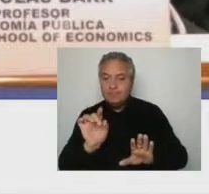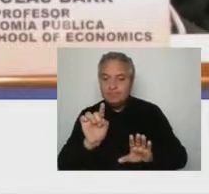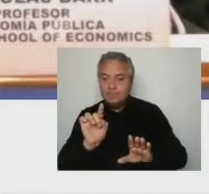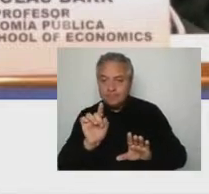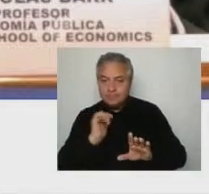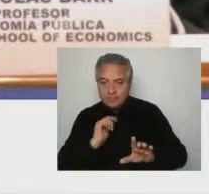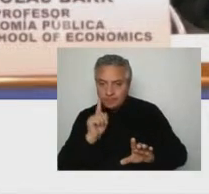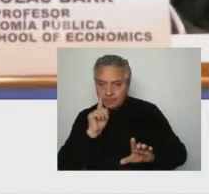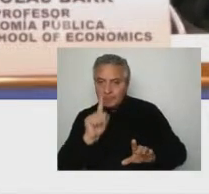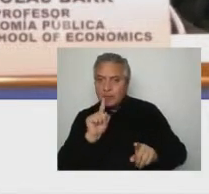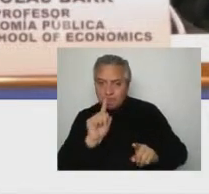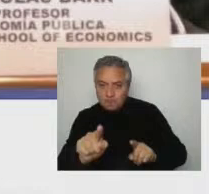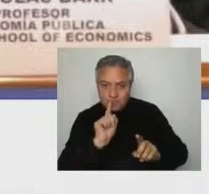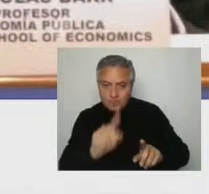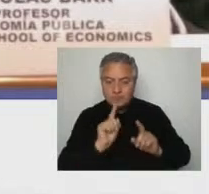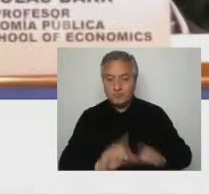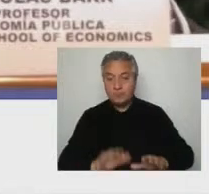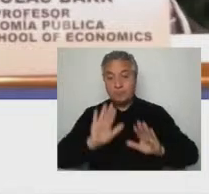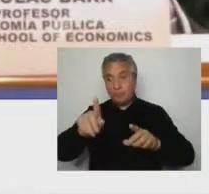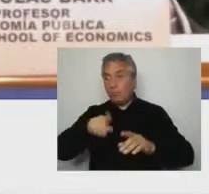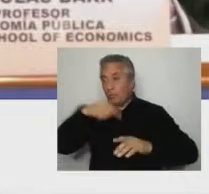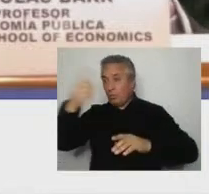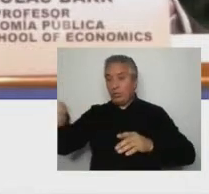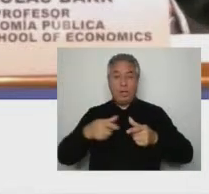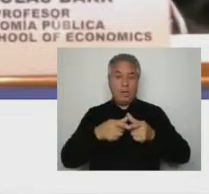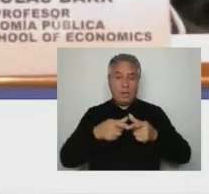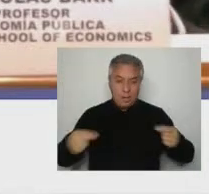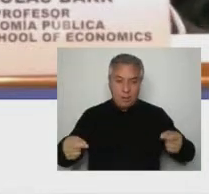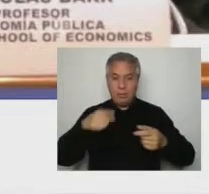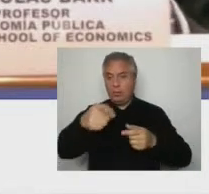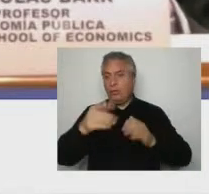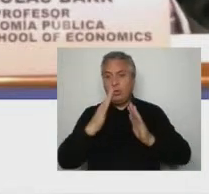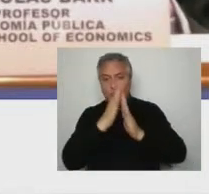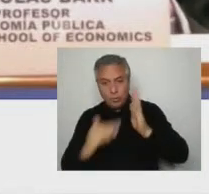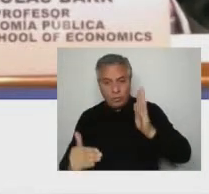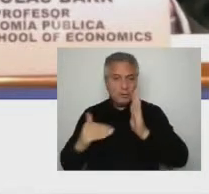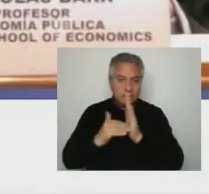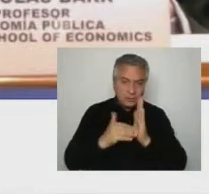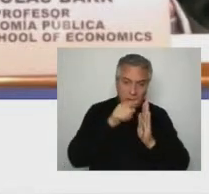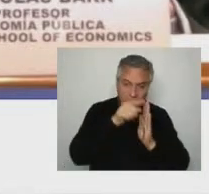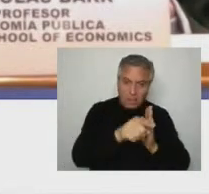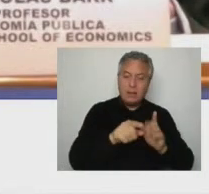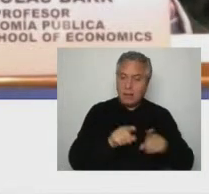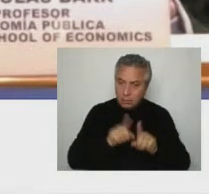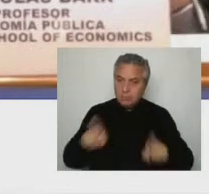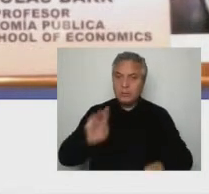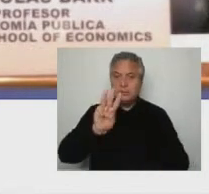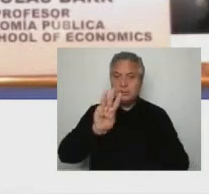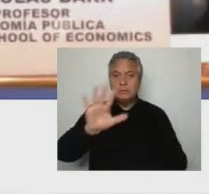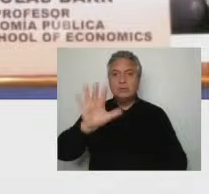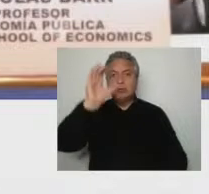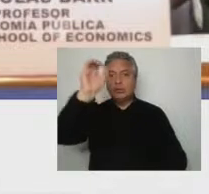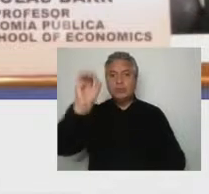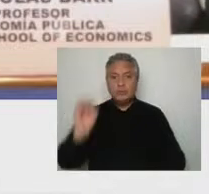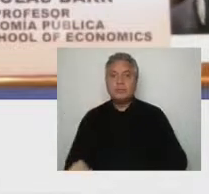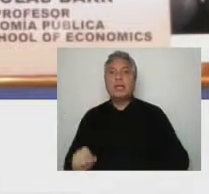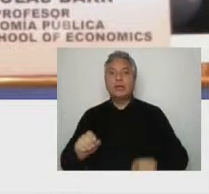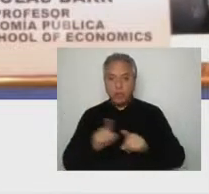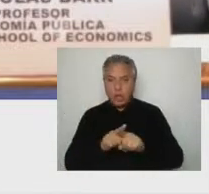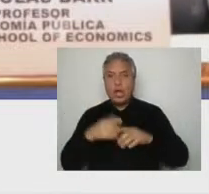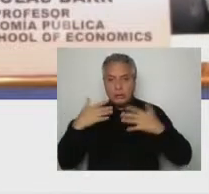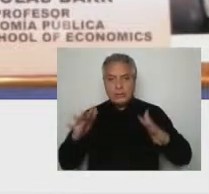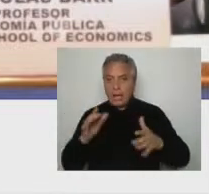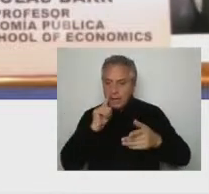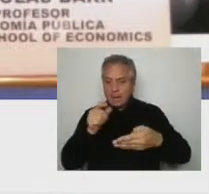and New Zealand, only 25% got them right. So the conclusion is that consumer choice